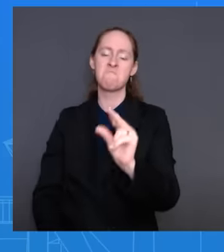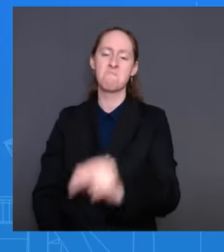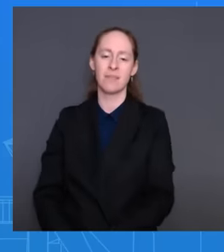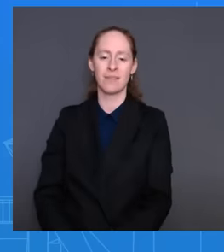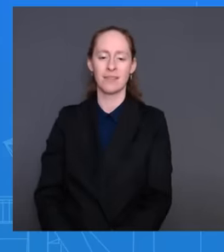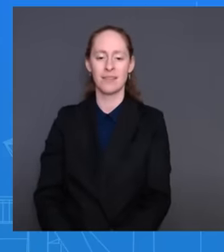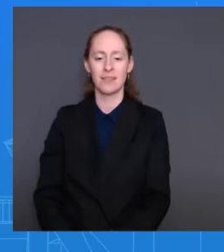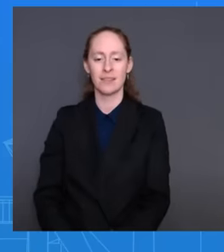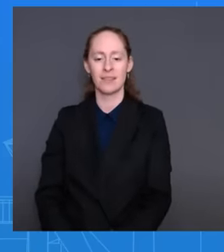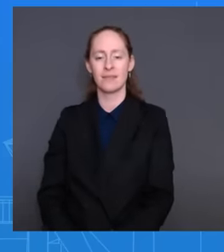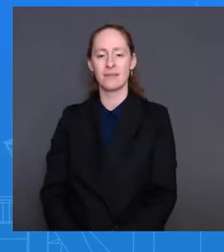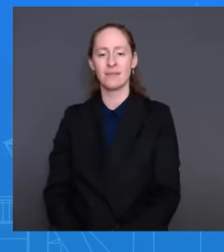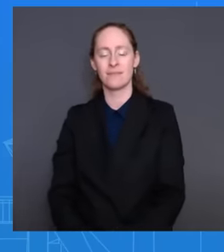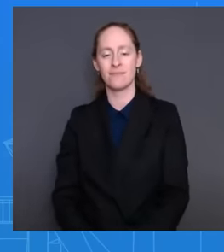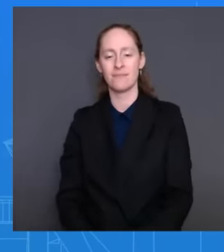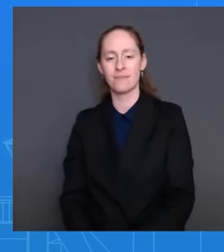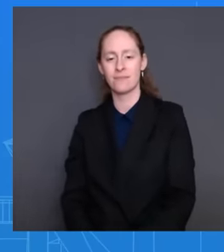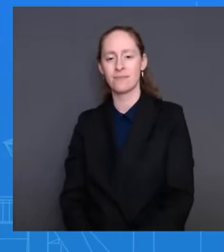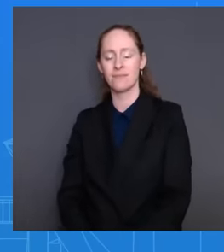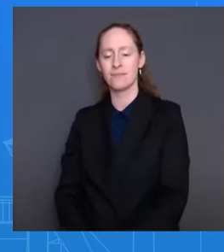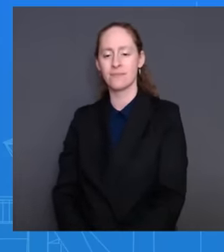to.